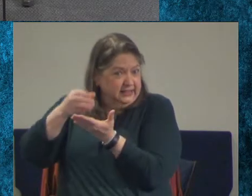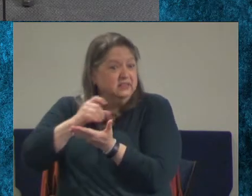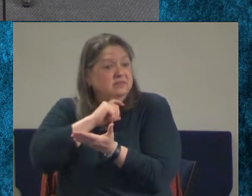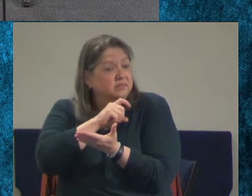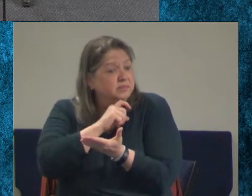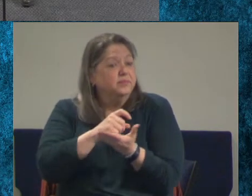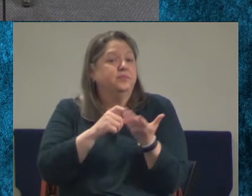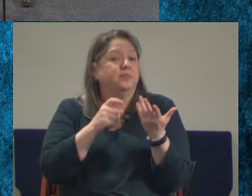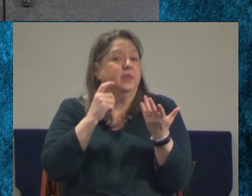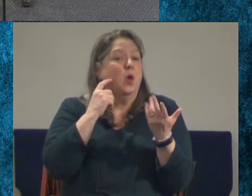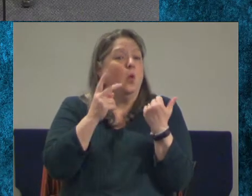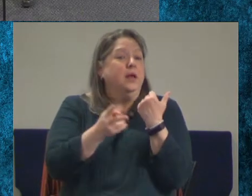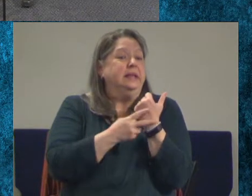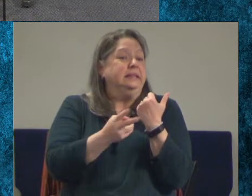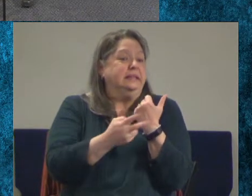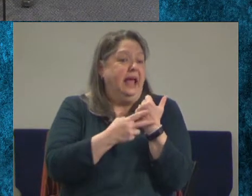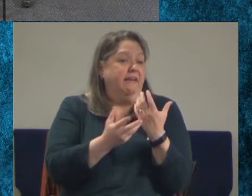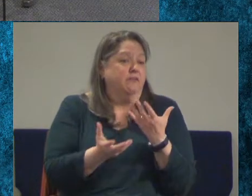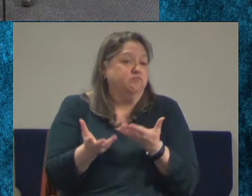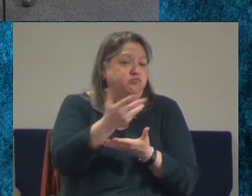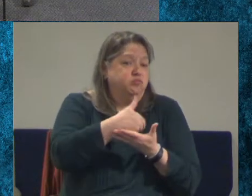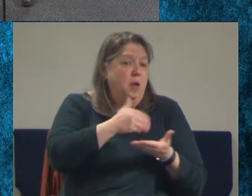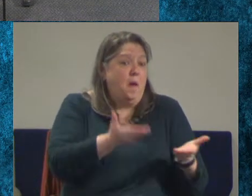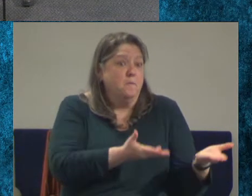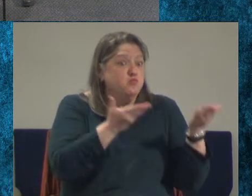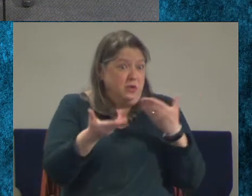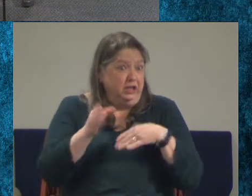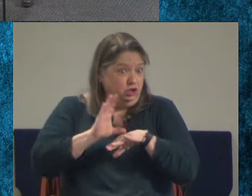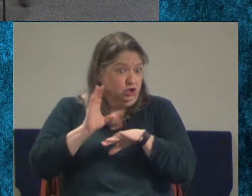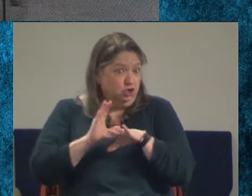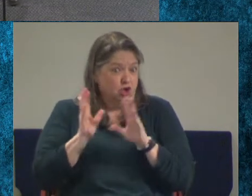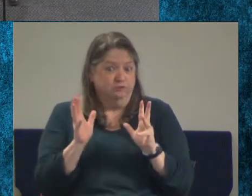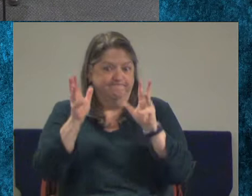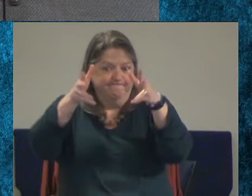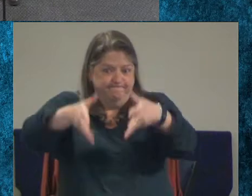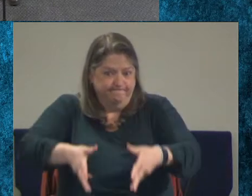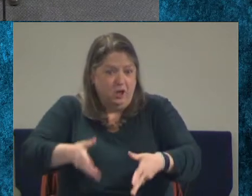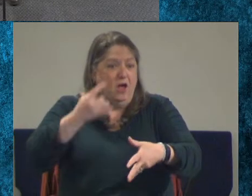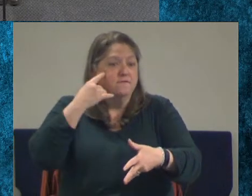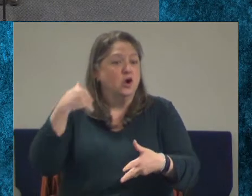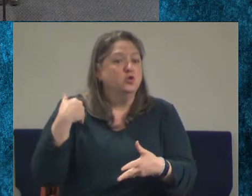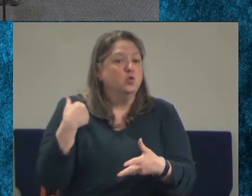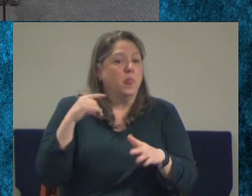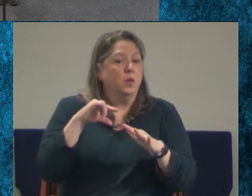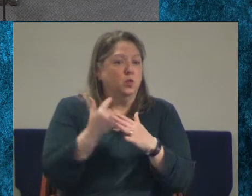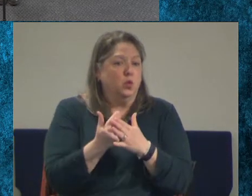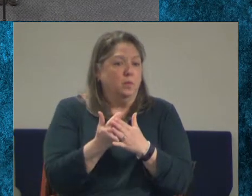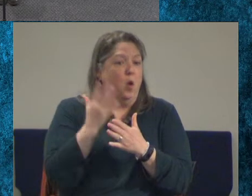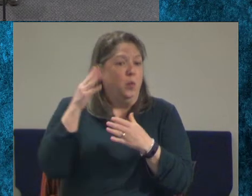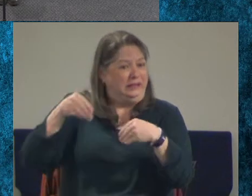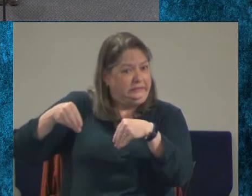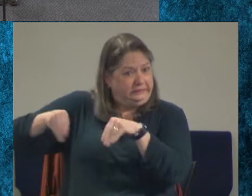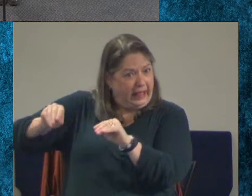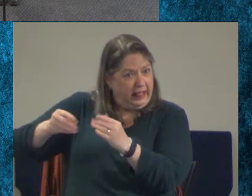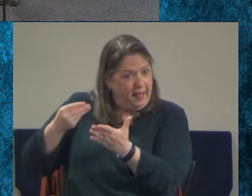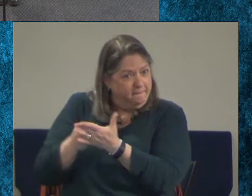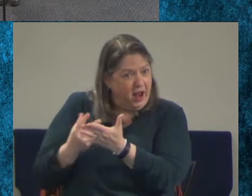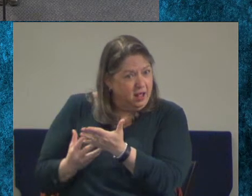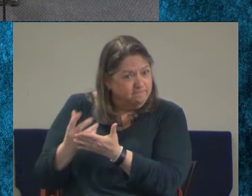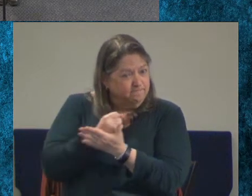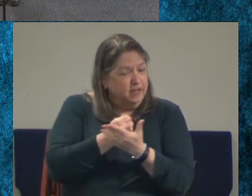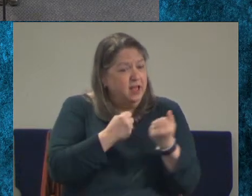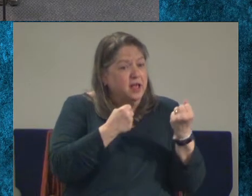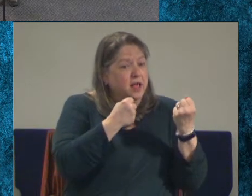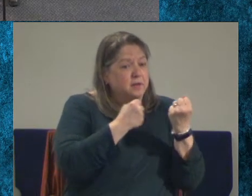a place in the back where you can place them. It's a fundraiser this year, so please support